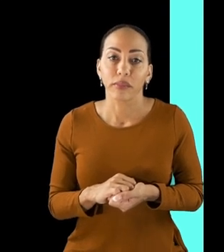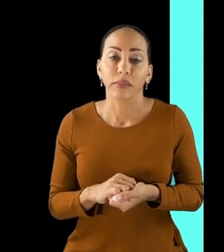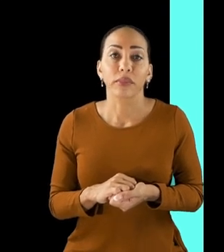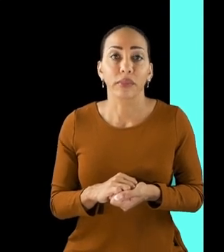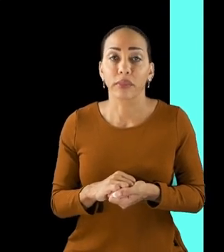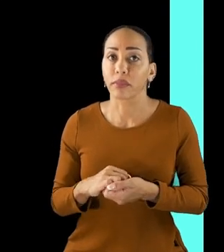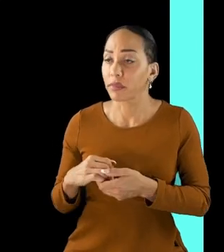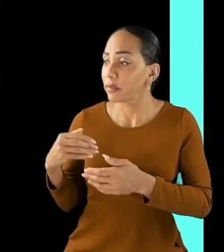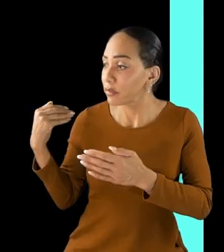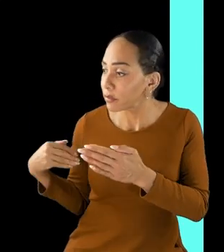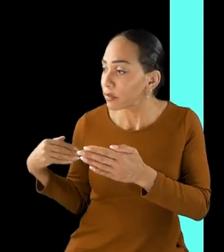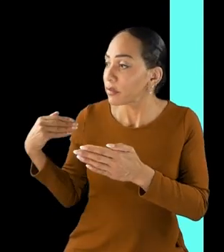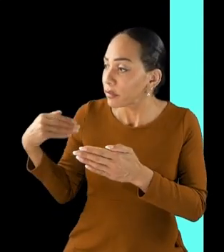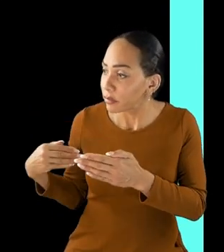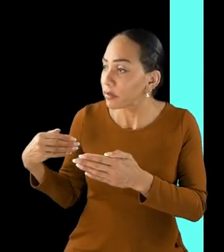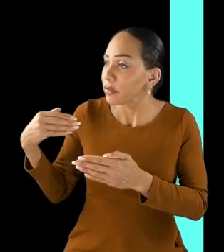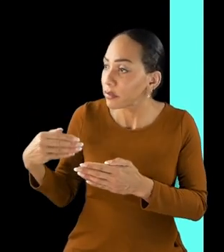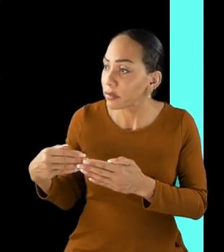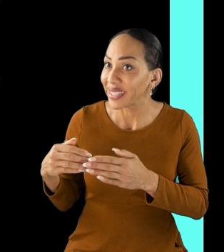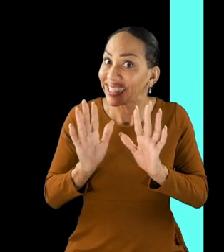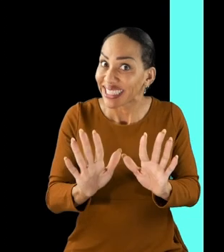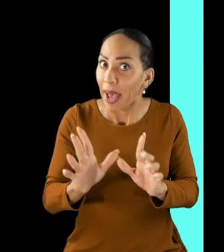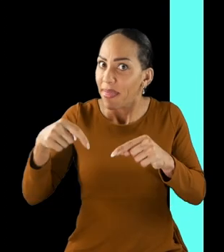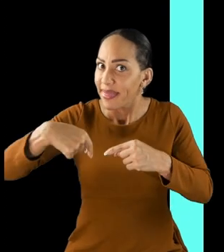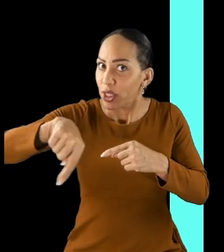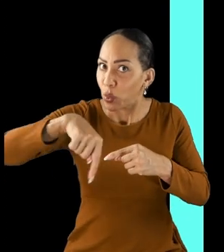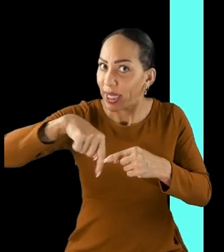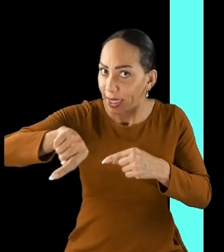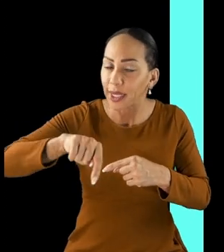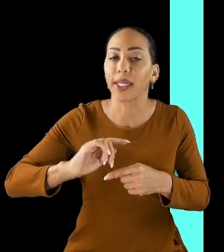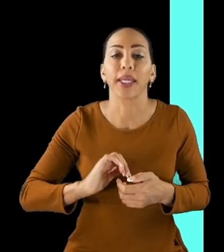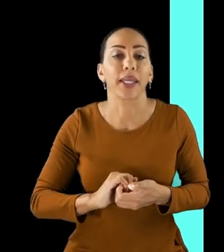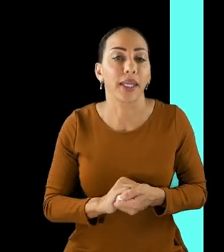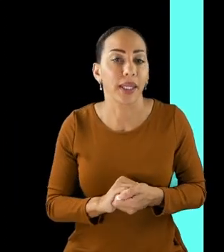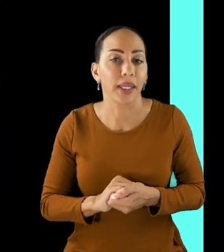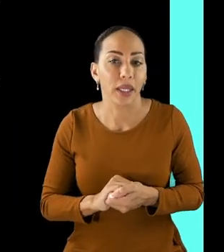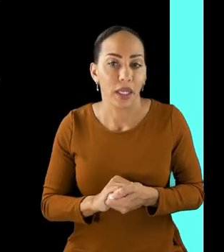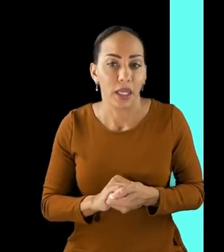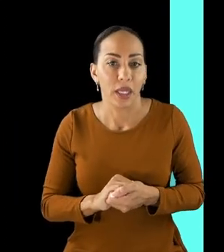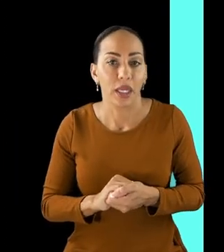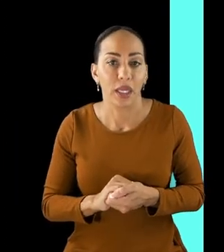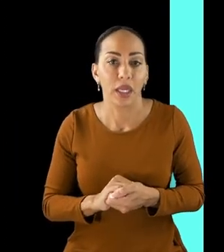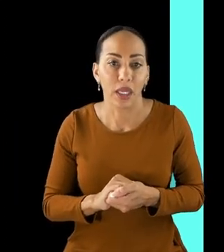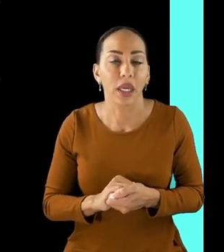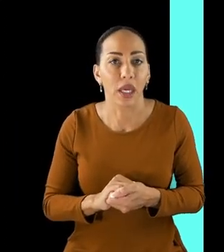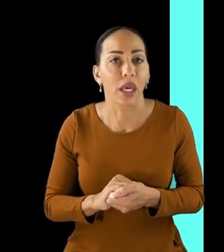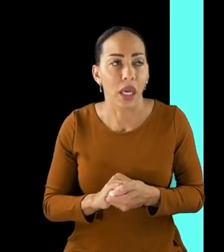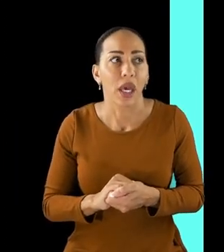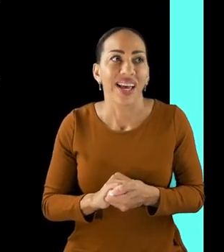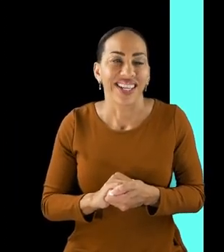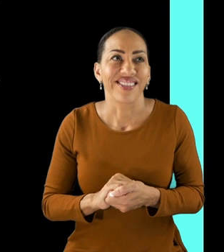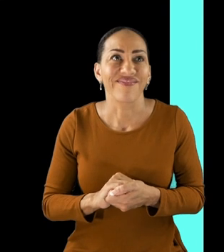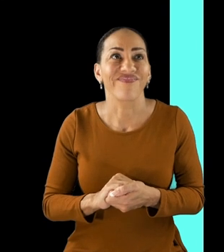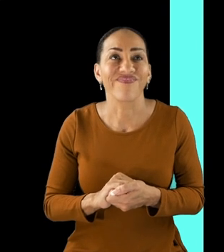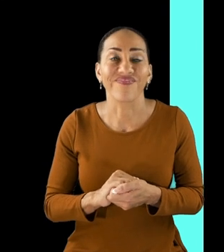every occasion except this week, which has been that the demand for in-person work has been a lot higher than